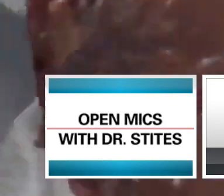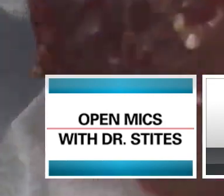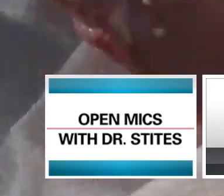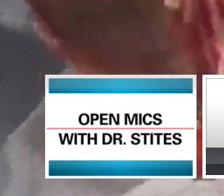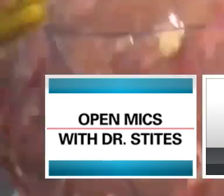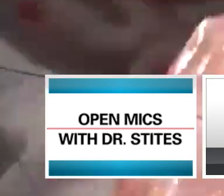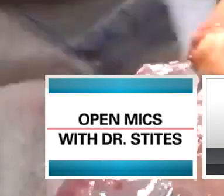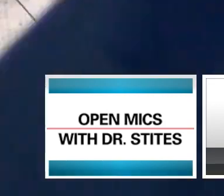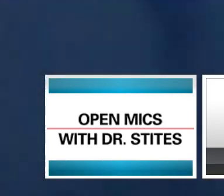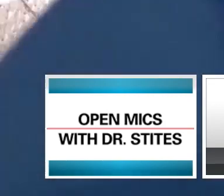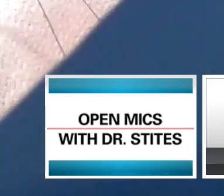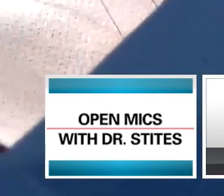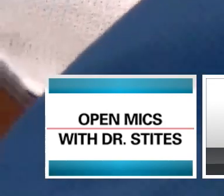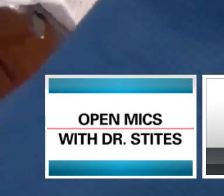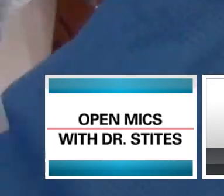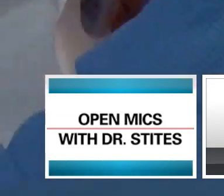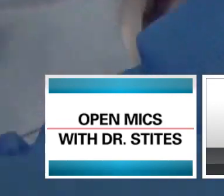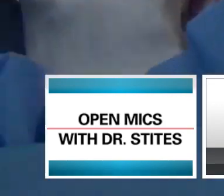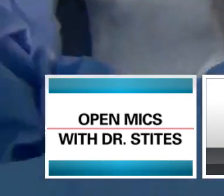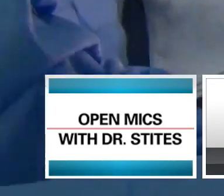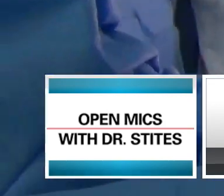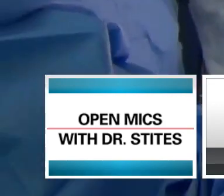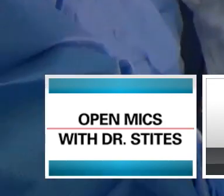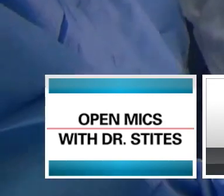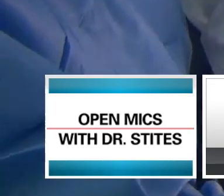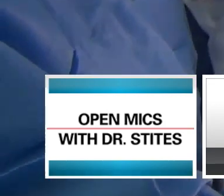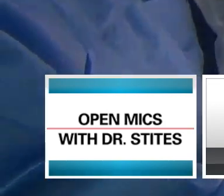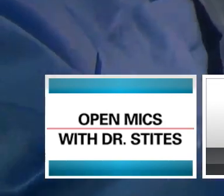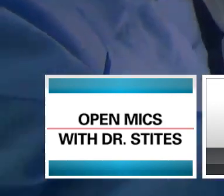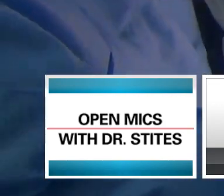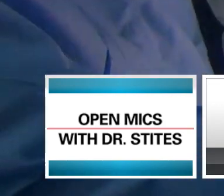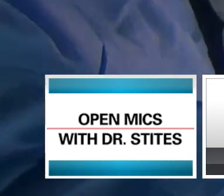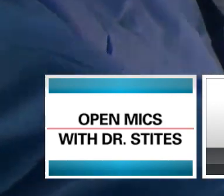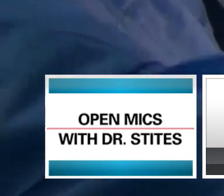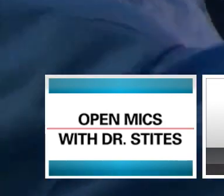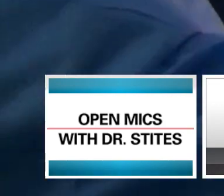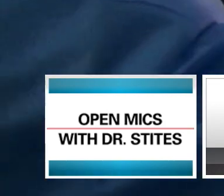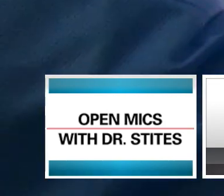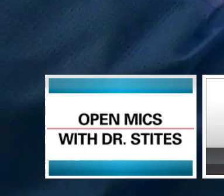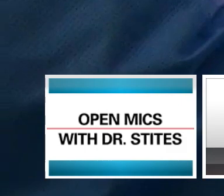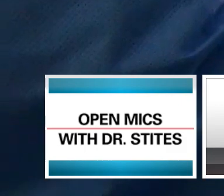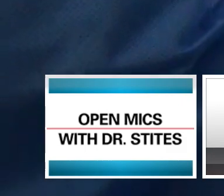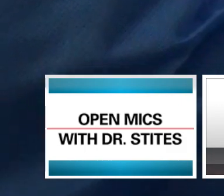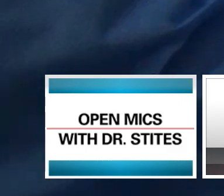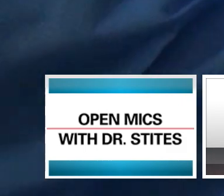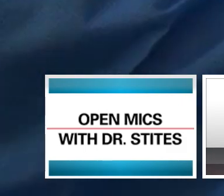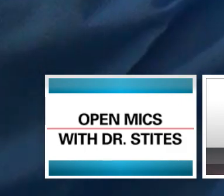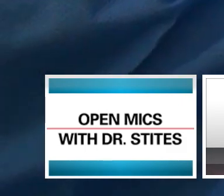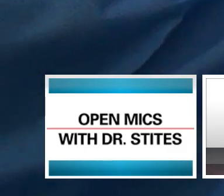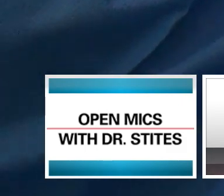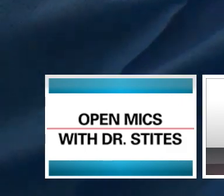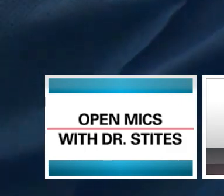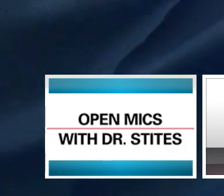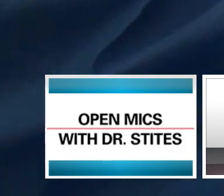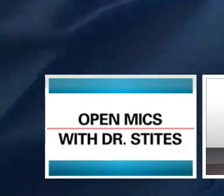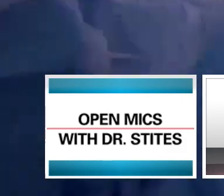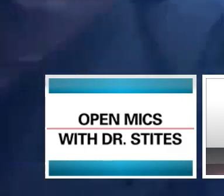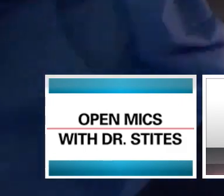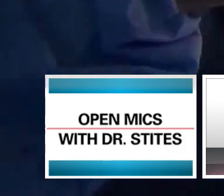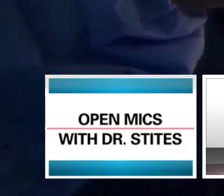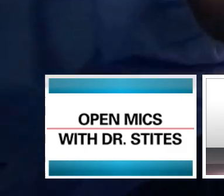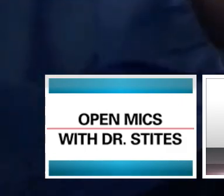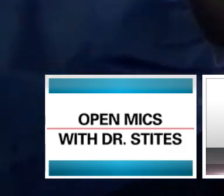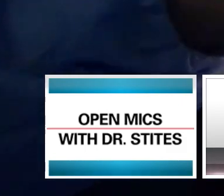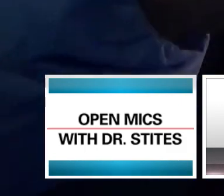in need. While this is welcome news, we will explain why this complex and sometimes contentious conversation